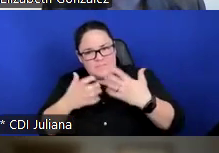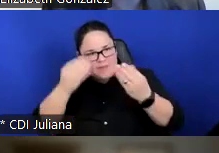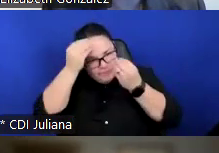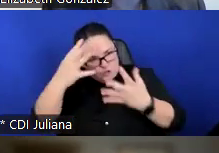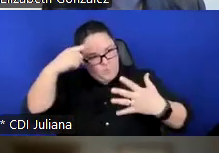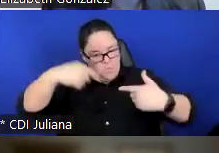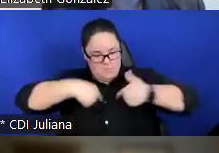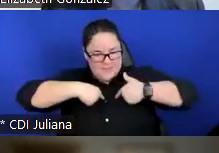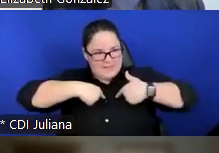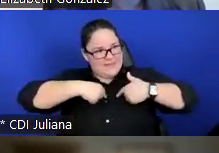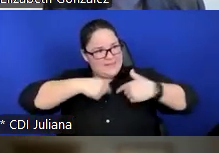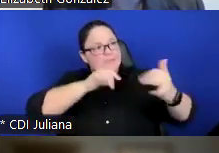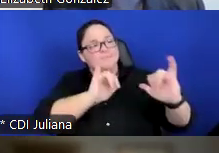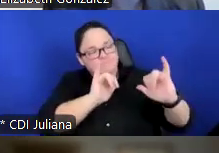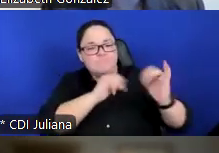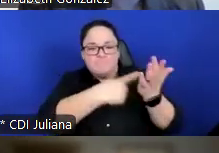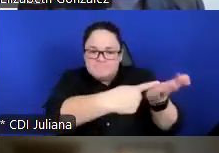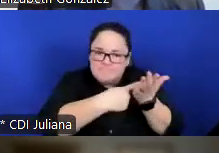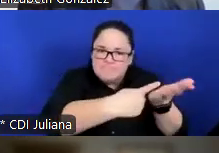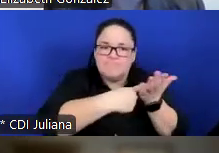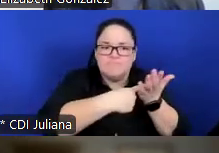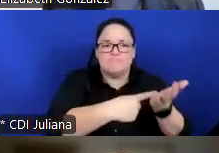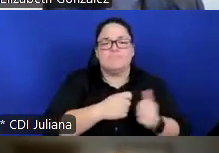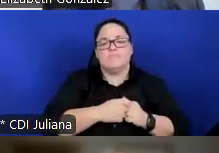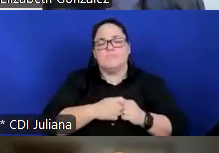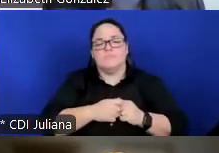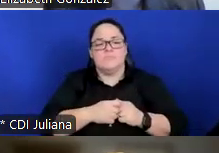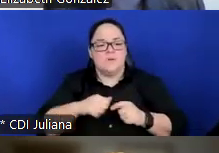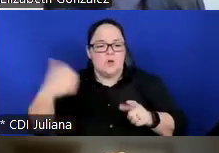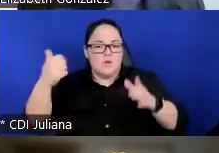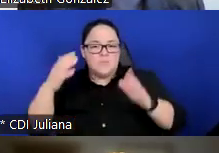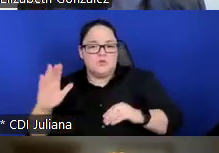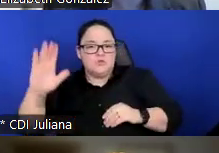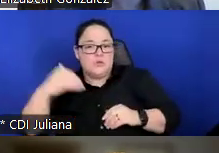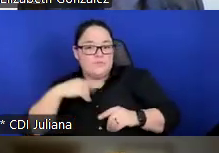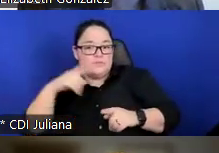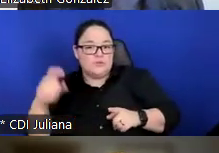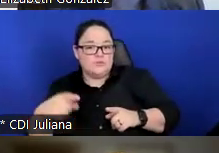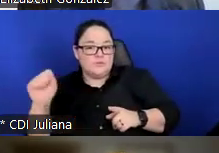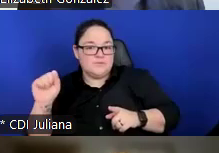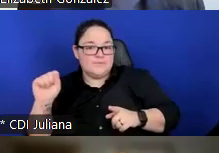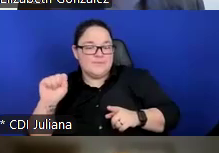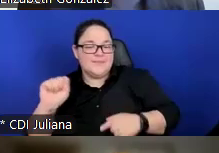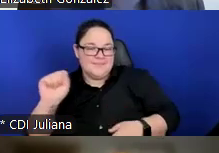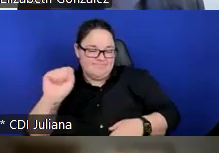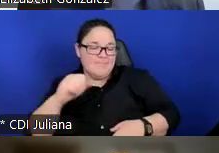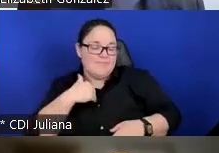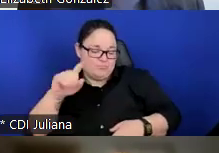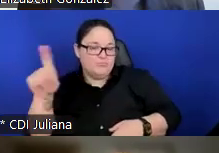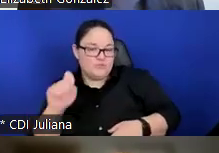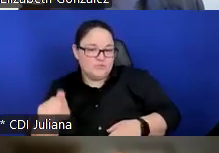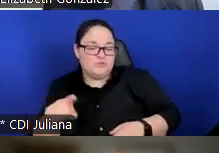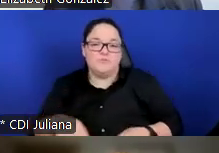I have a question for you, Elizabeth. Yes. The question is, if I can't afford